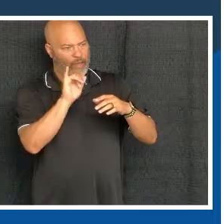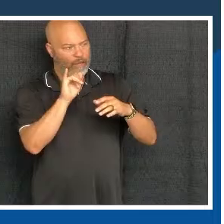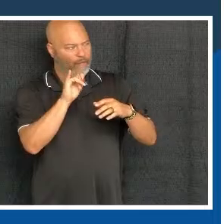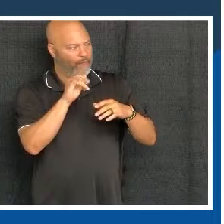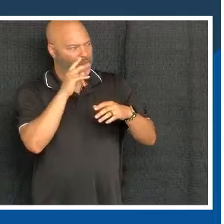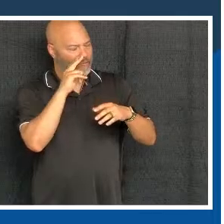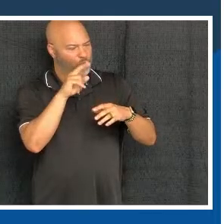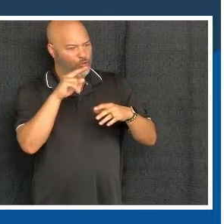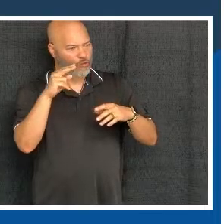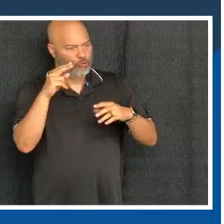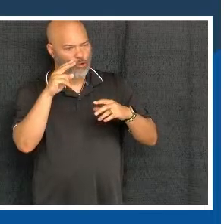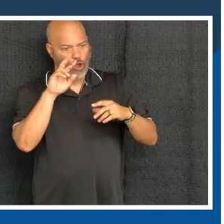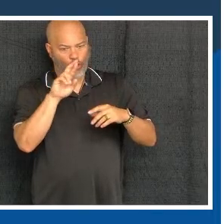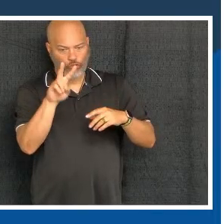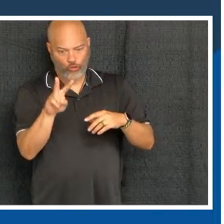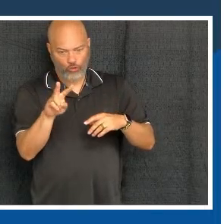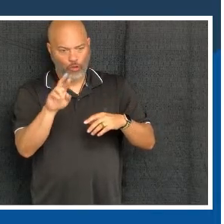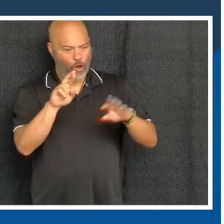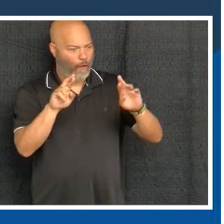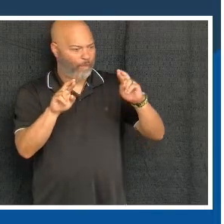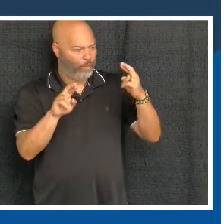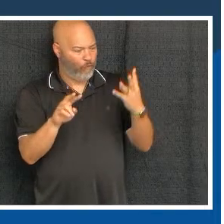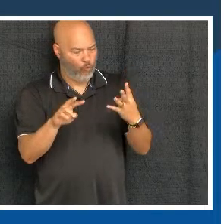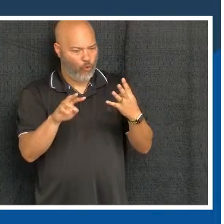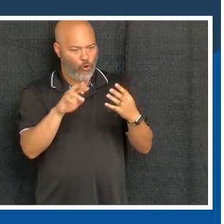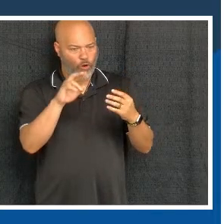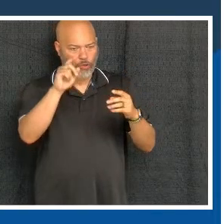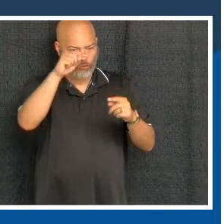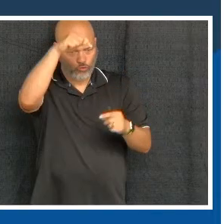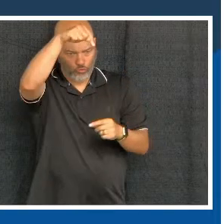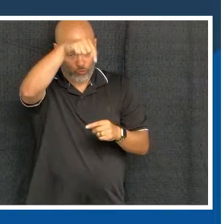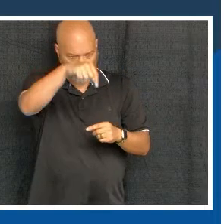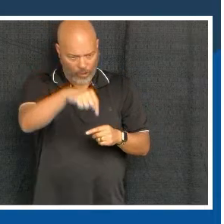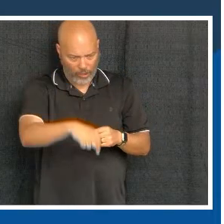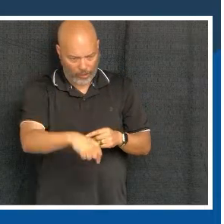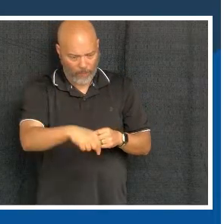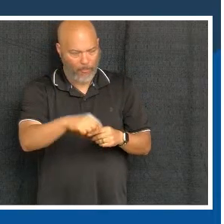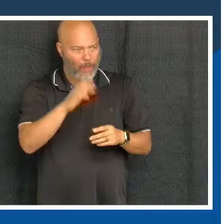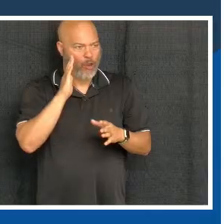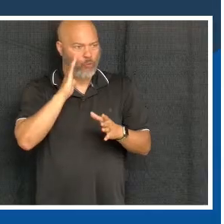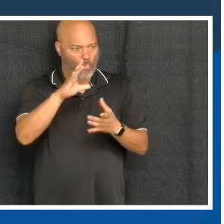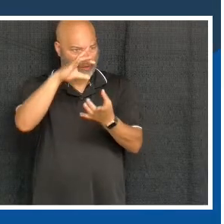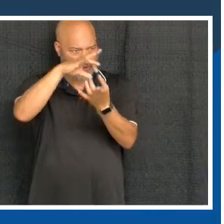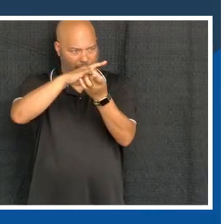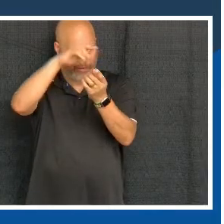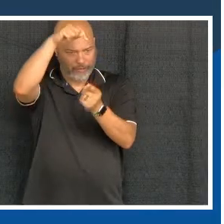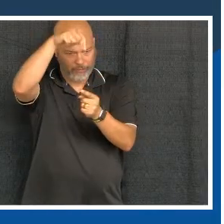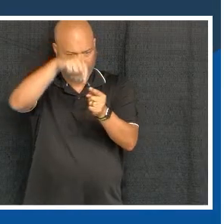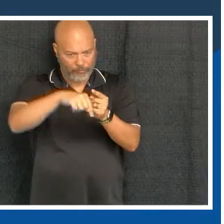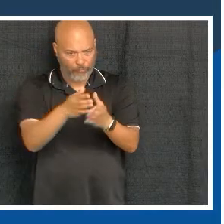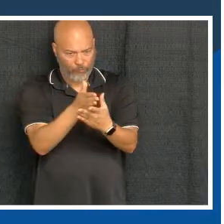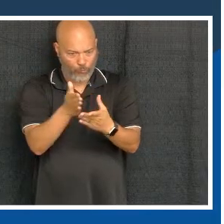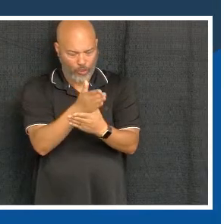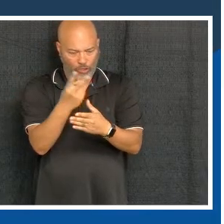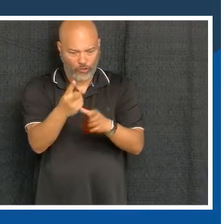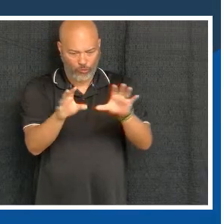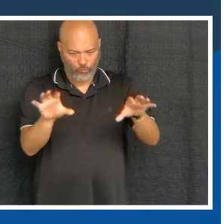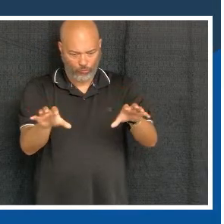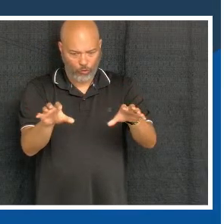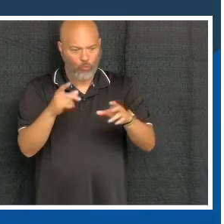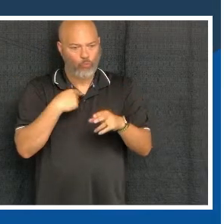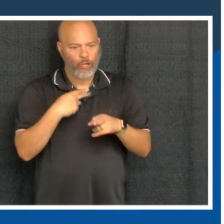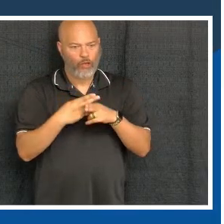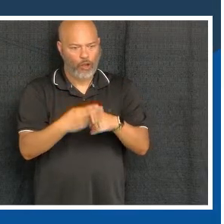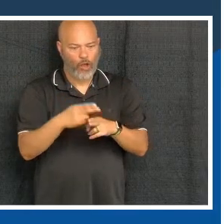followed that line between the R2 and the R4 straight down, that's where that road is approximately going to go. Between these two parcels and act as what we